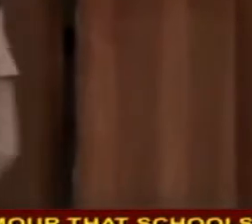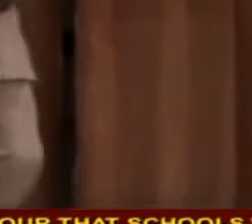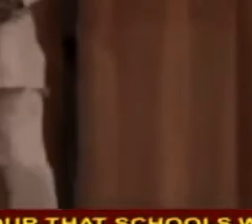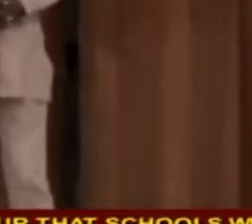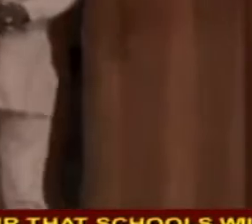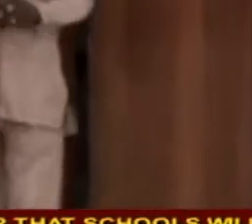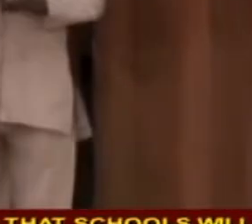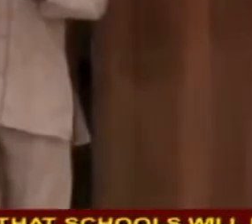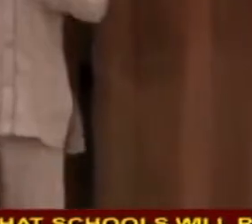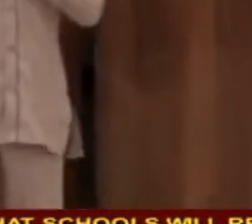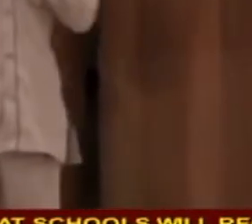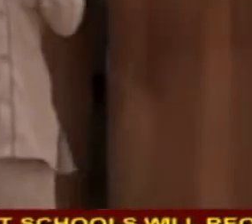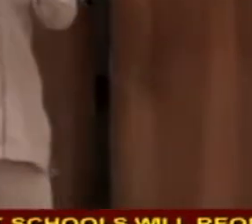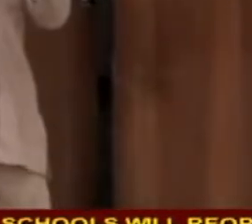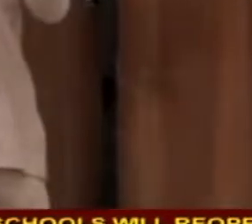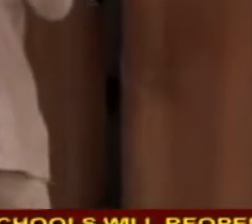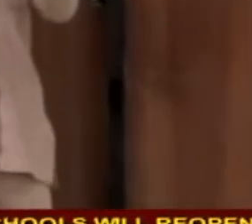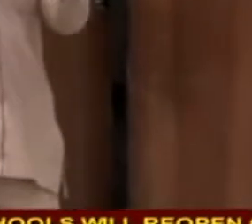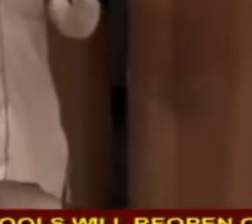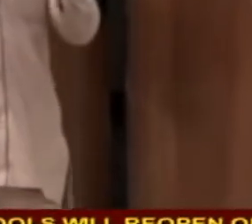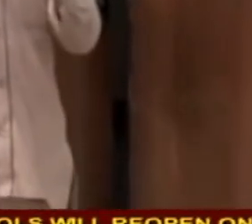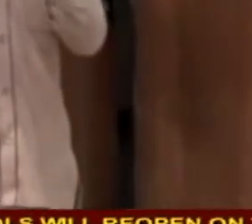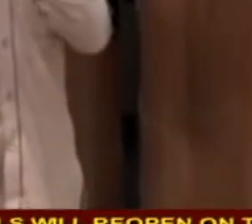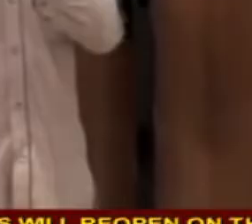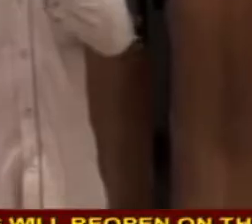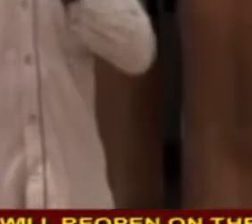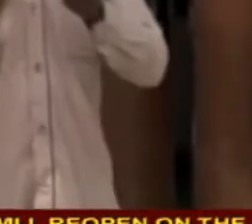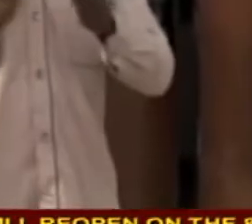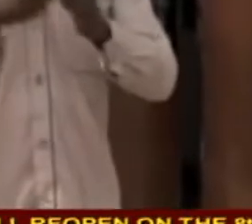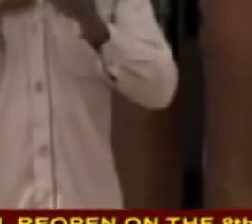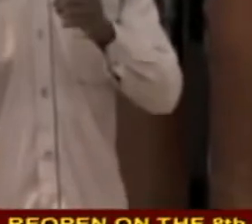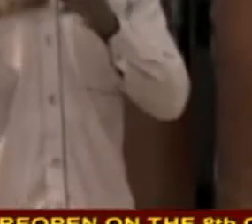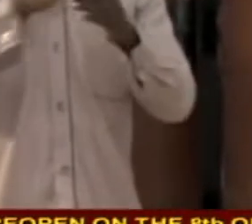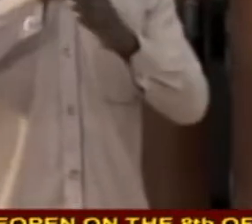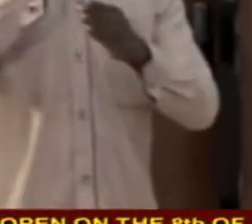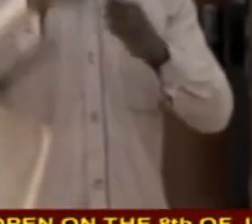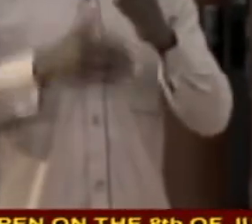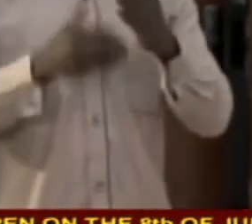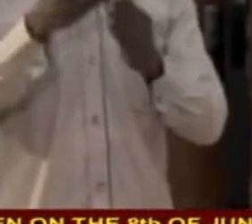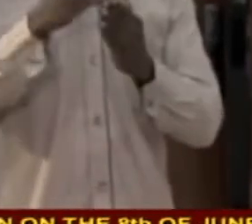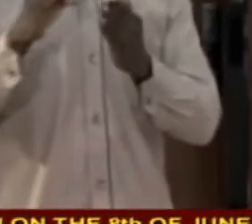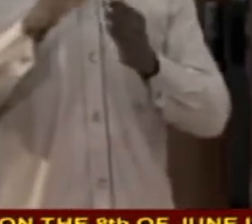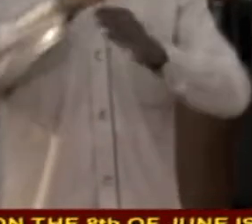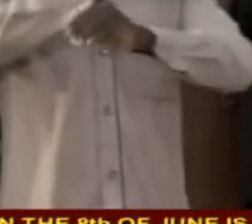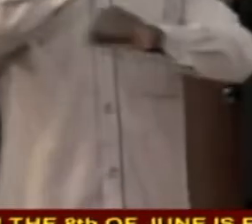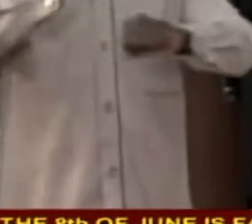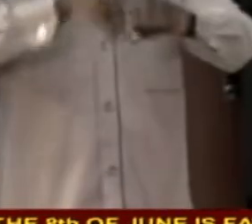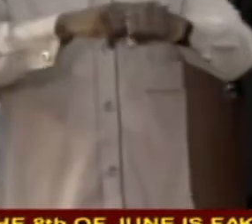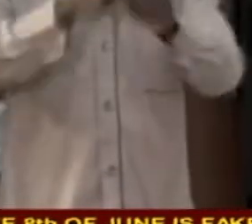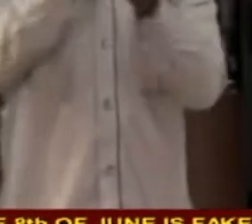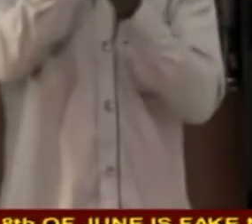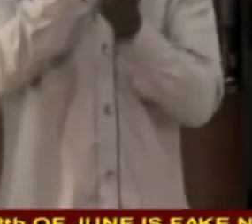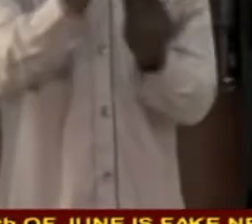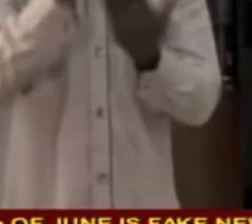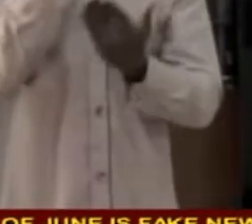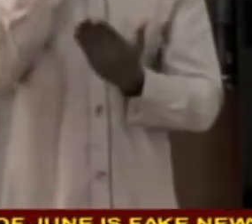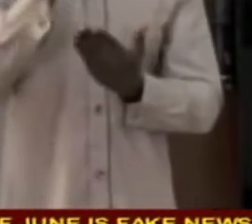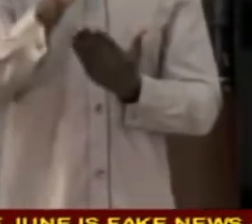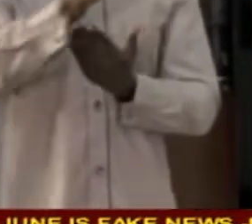Thank you very much. That brings us to the end of the national briefing for